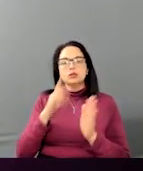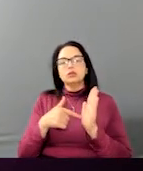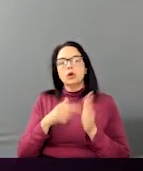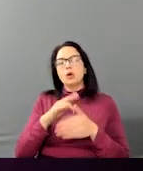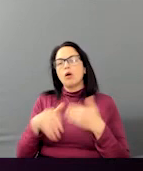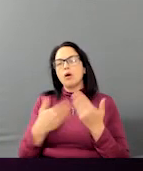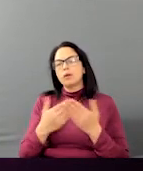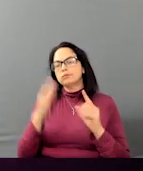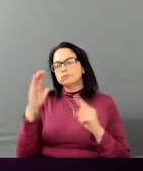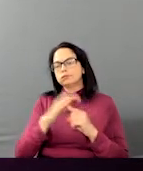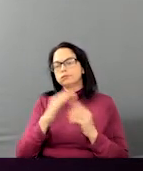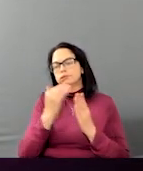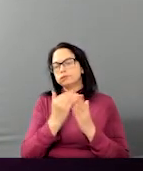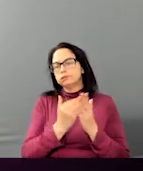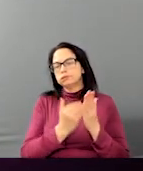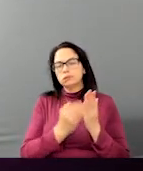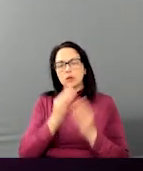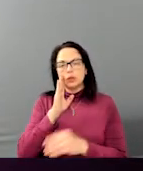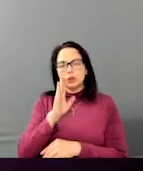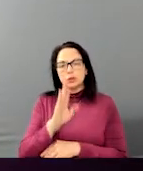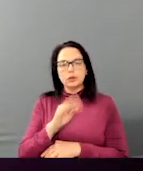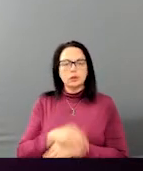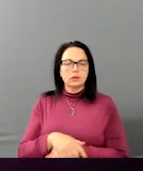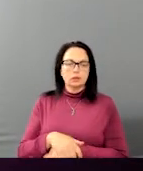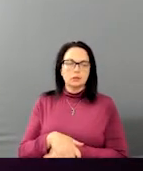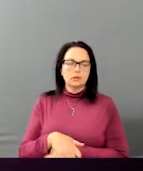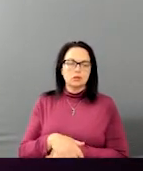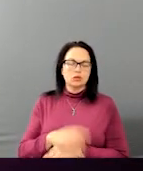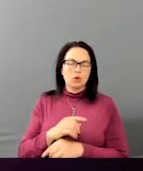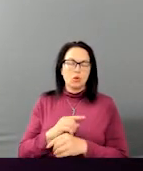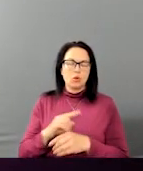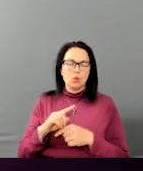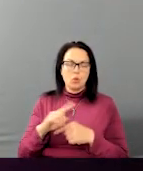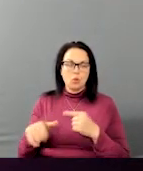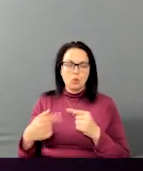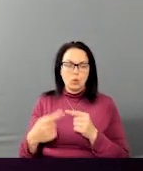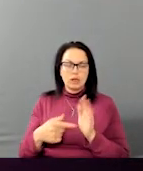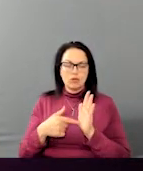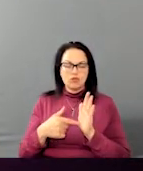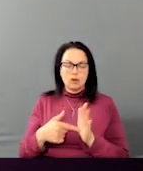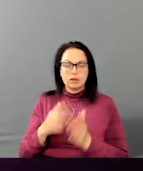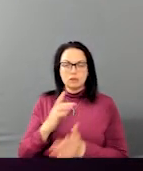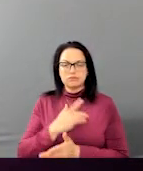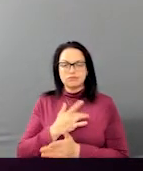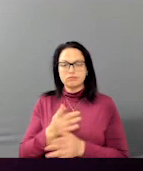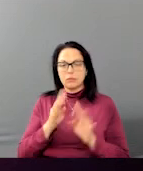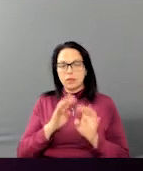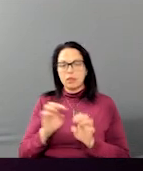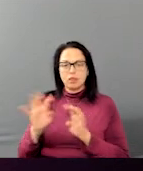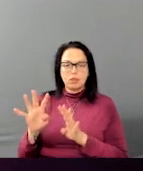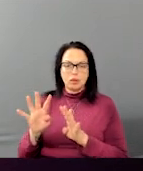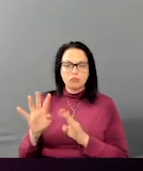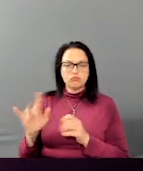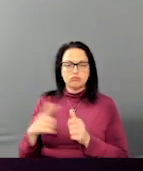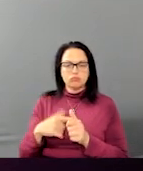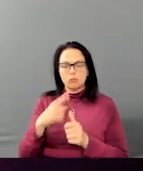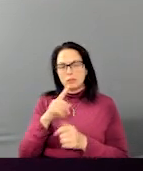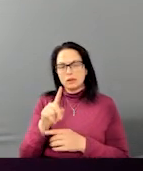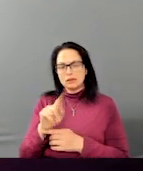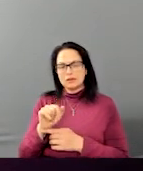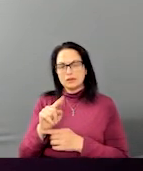won. So when it initially renders, it renders a loading state because data is